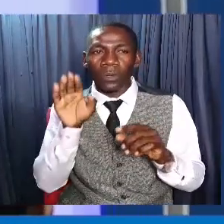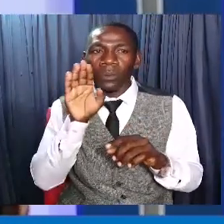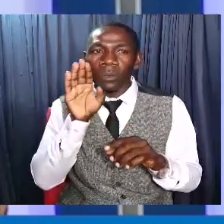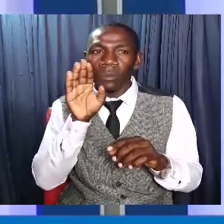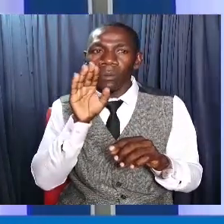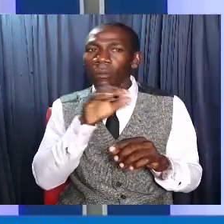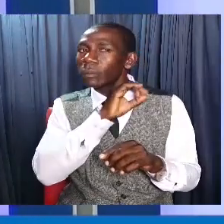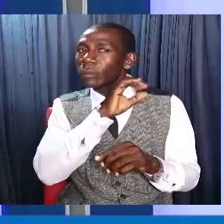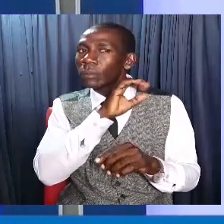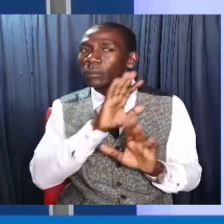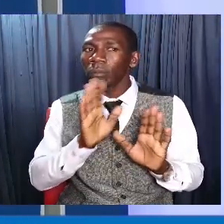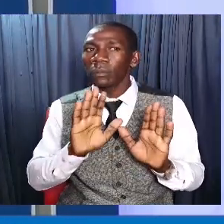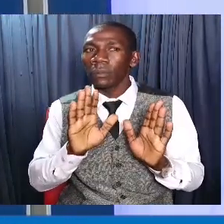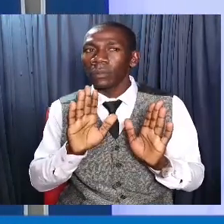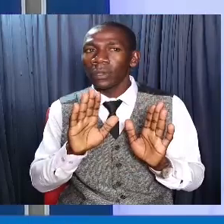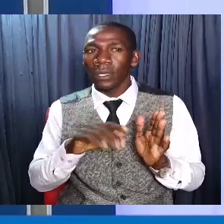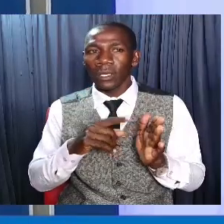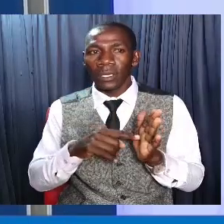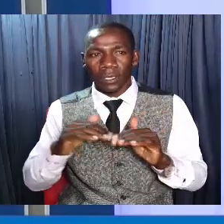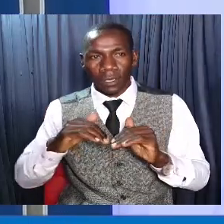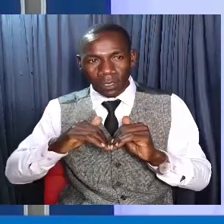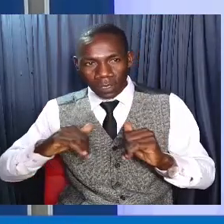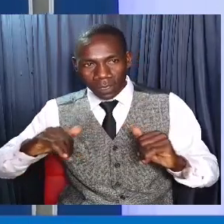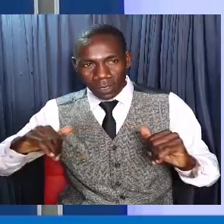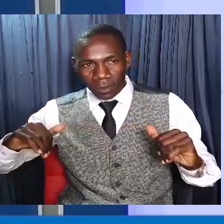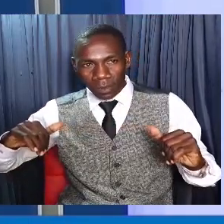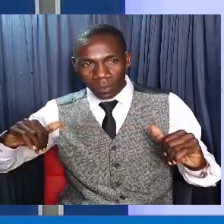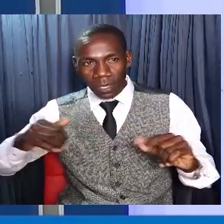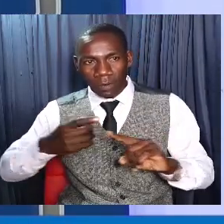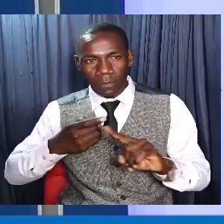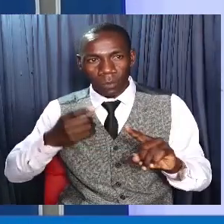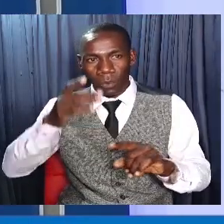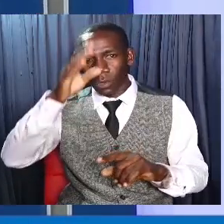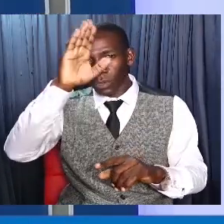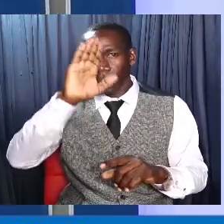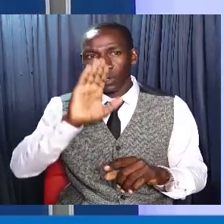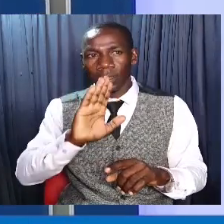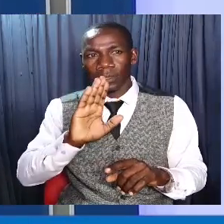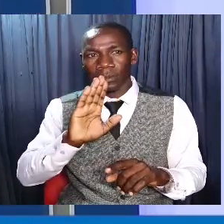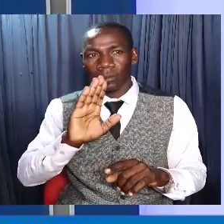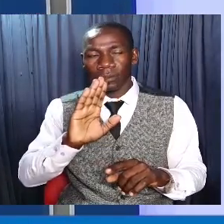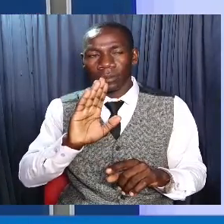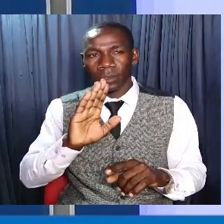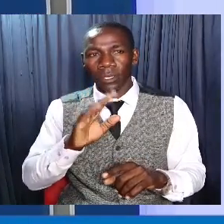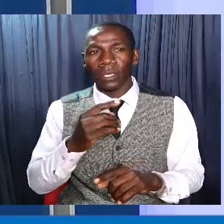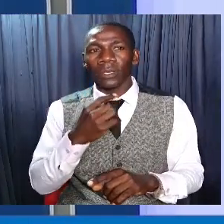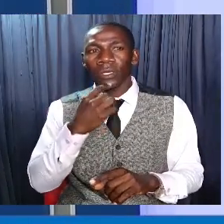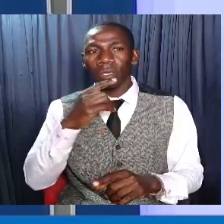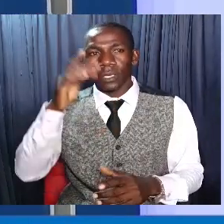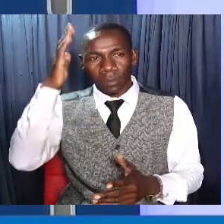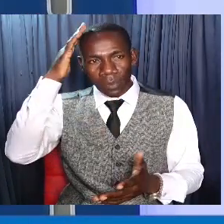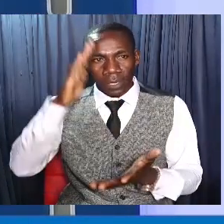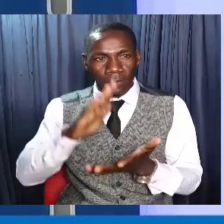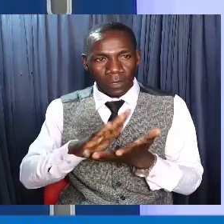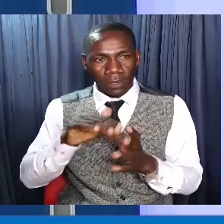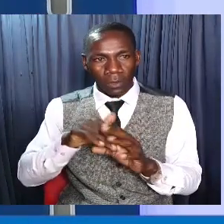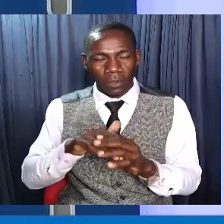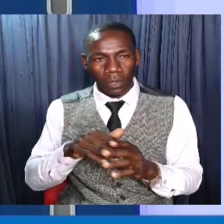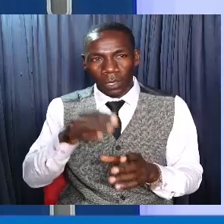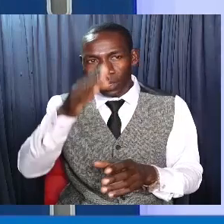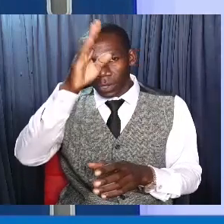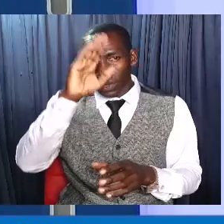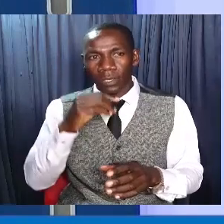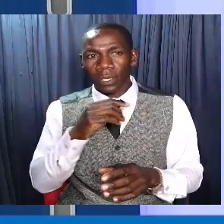and murmuring. Maana anajua haya atanitenganisha na Mungu. Because he knows this will separate me from God. Wasema unaamini Mungu. You say you believe na in Mungu God.